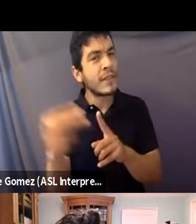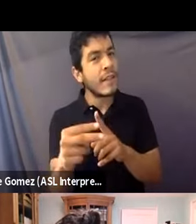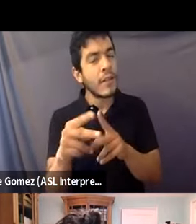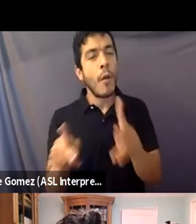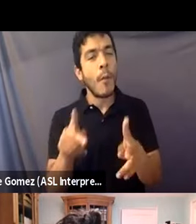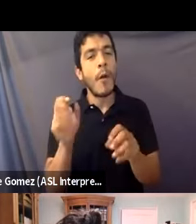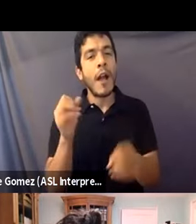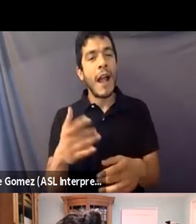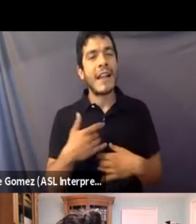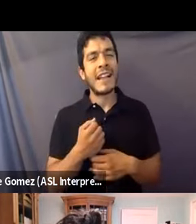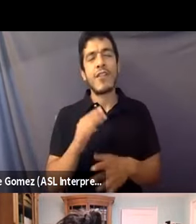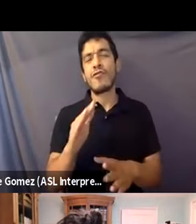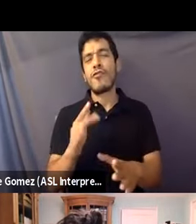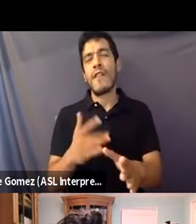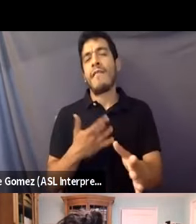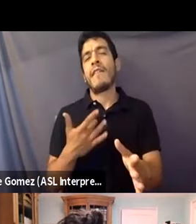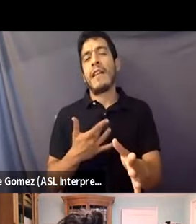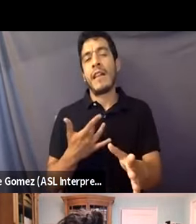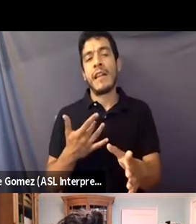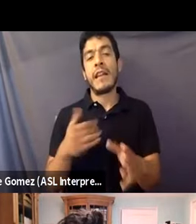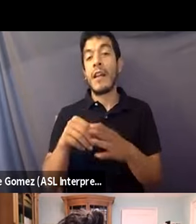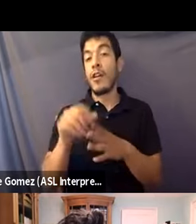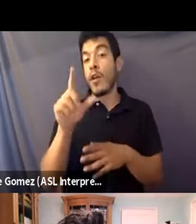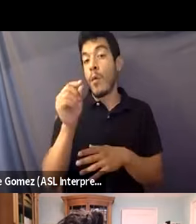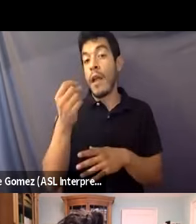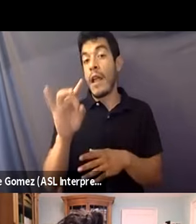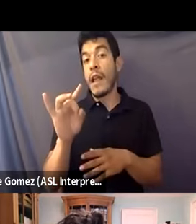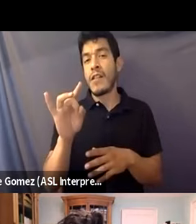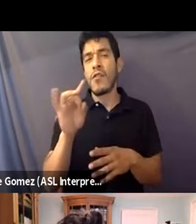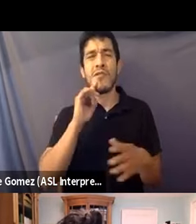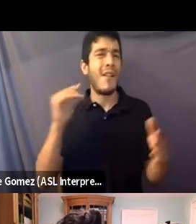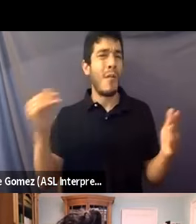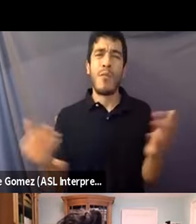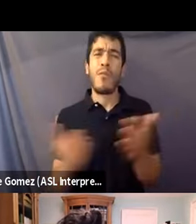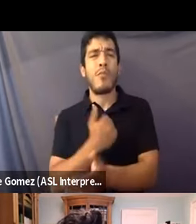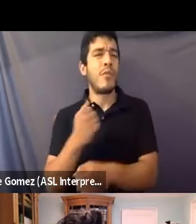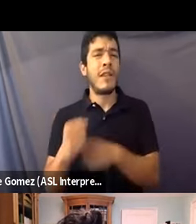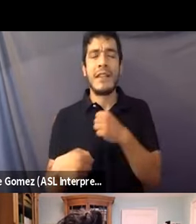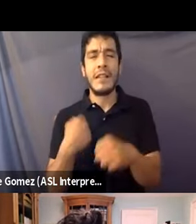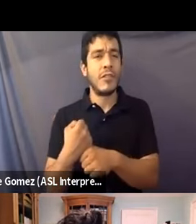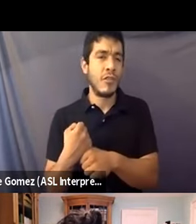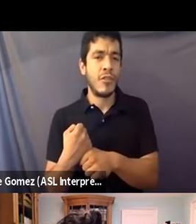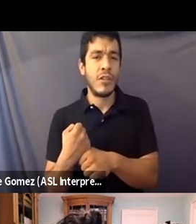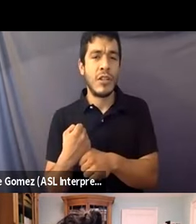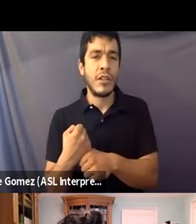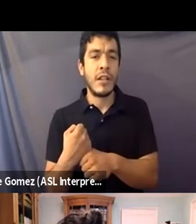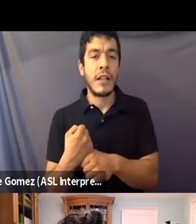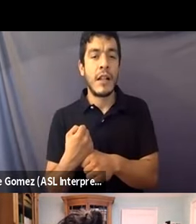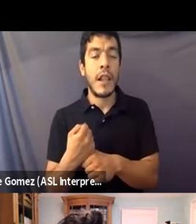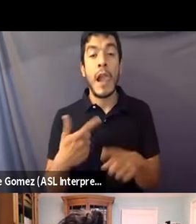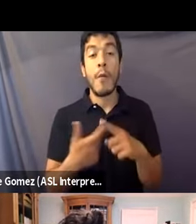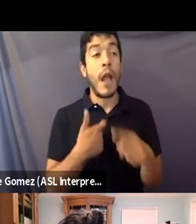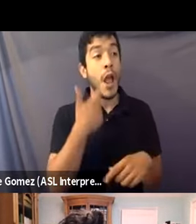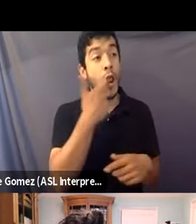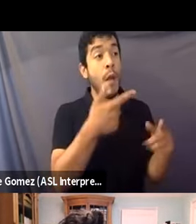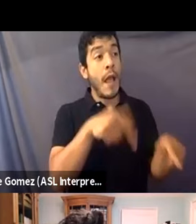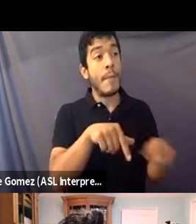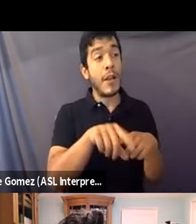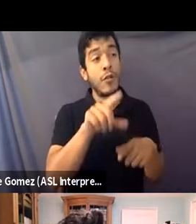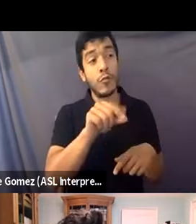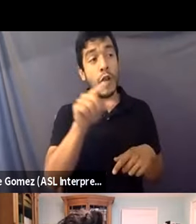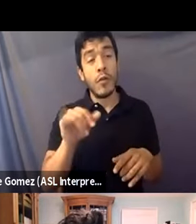feel on, you know, 2018 was a groundbreaking year. And when we're looking at what happened in 2020. But as you